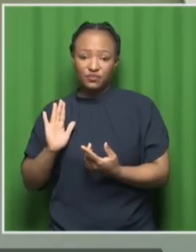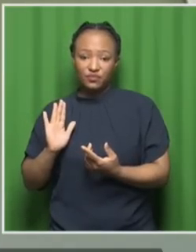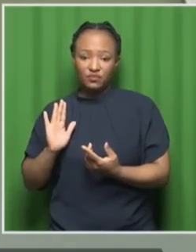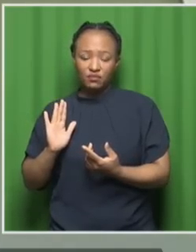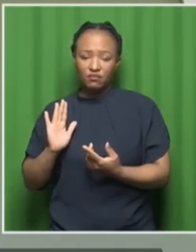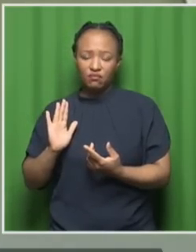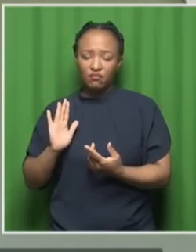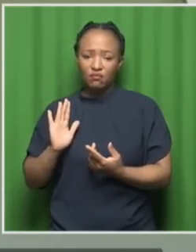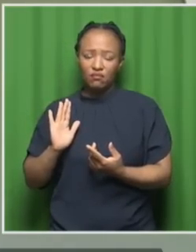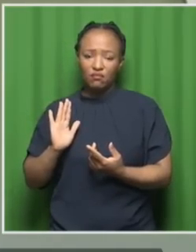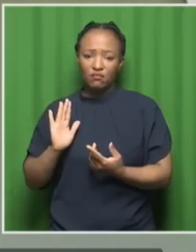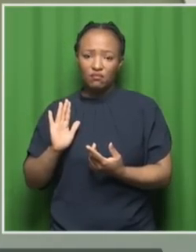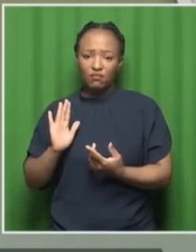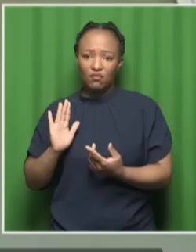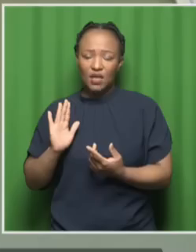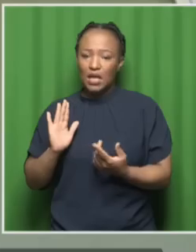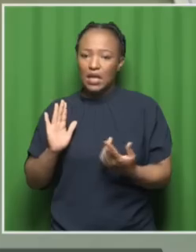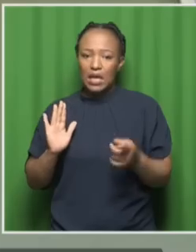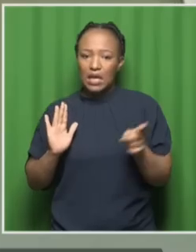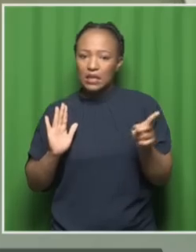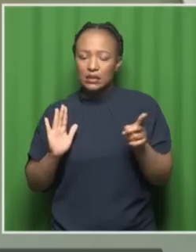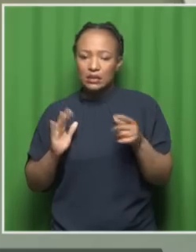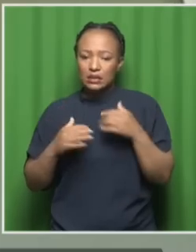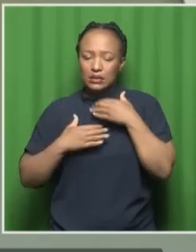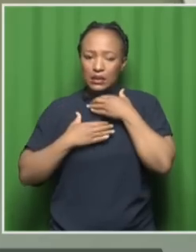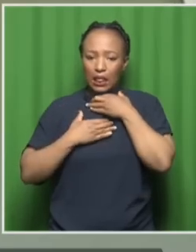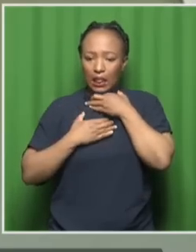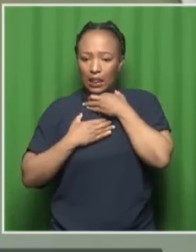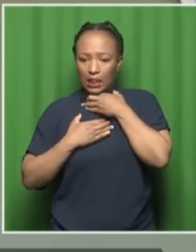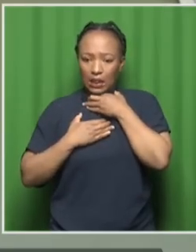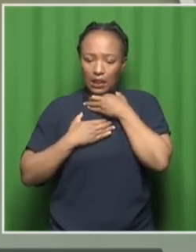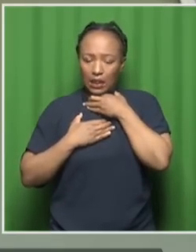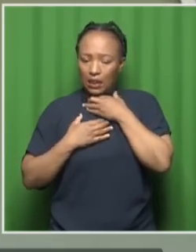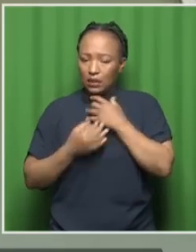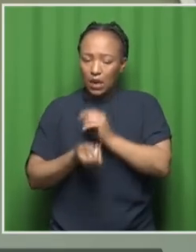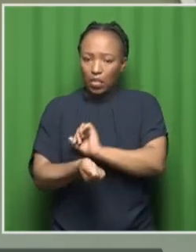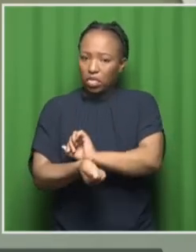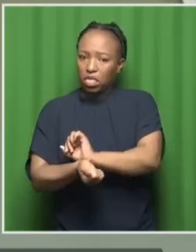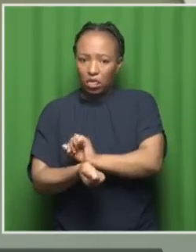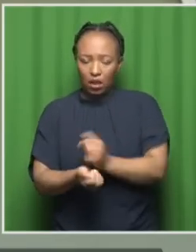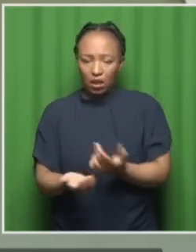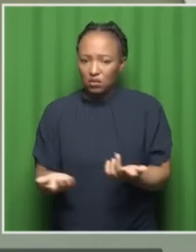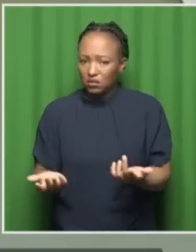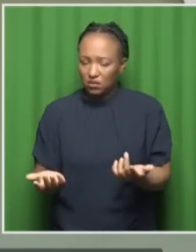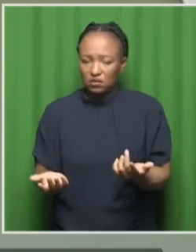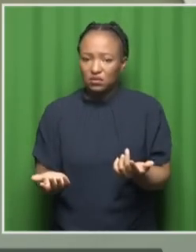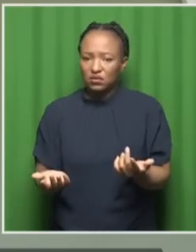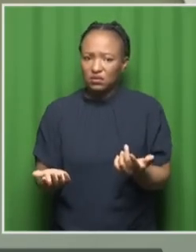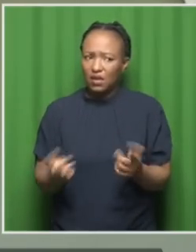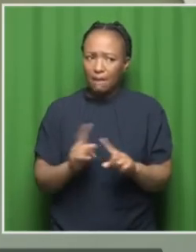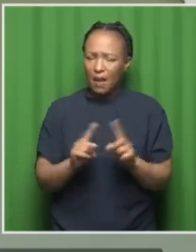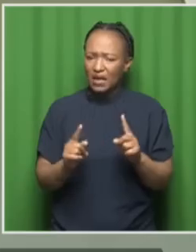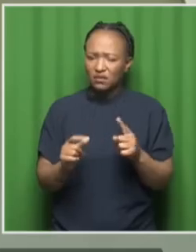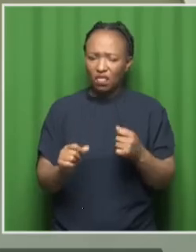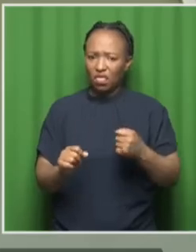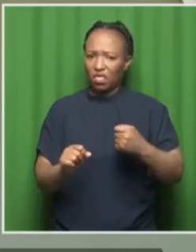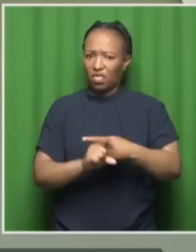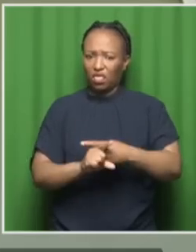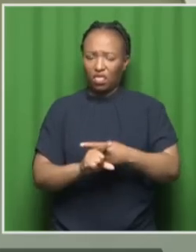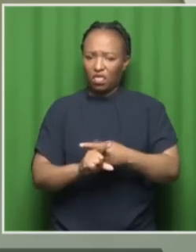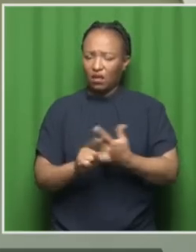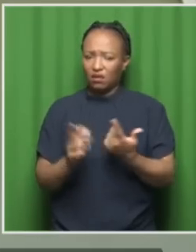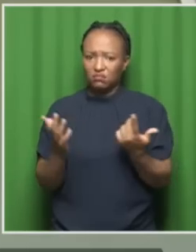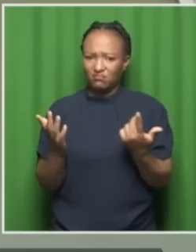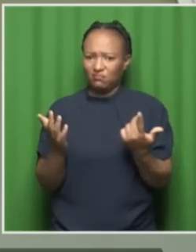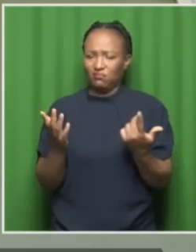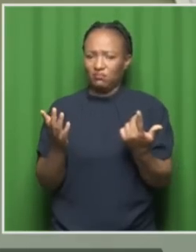hostage not to have implemented on other areas. But I think it's actually a contradiction when we say it